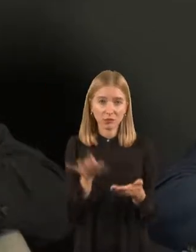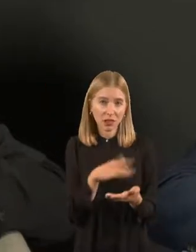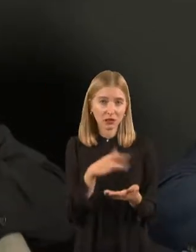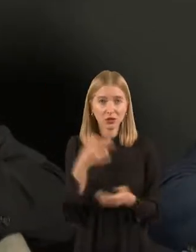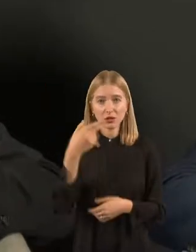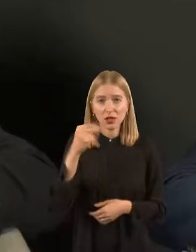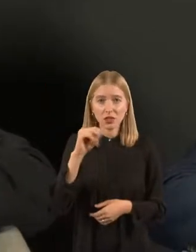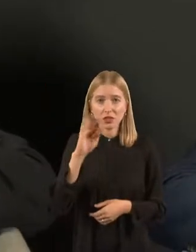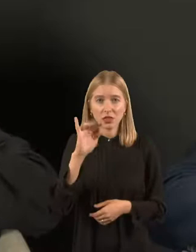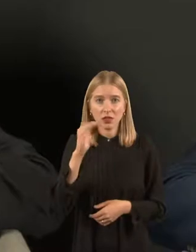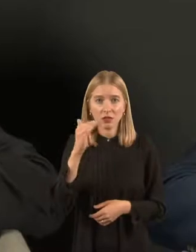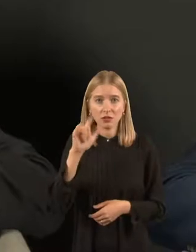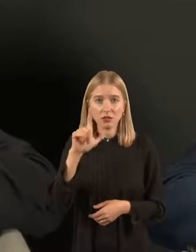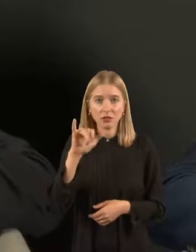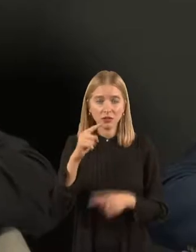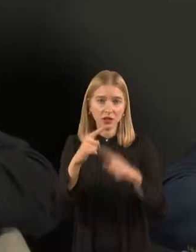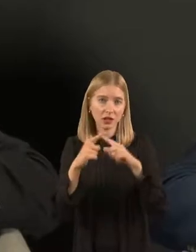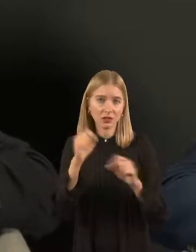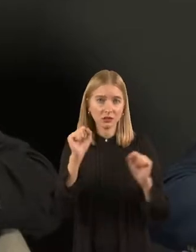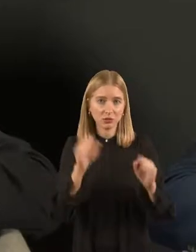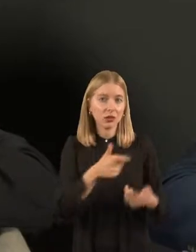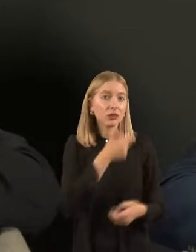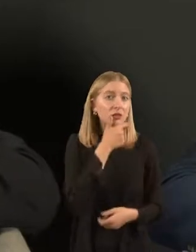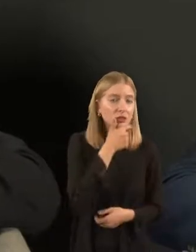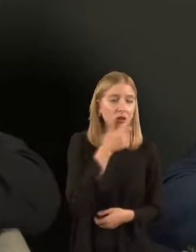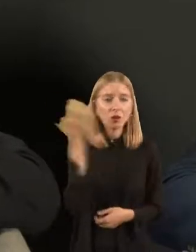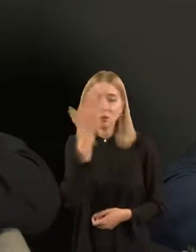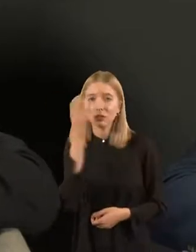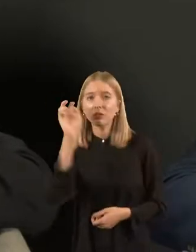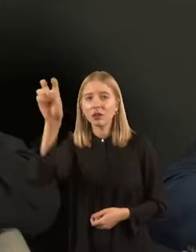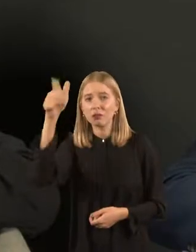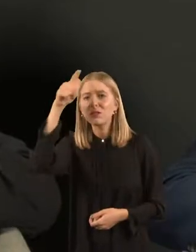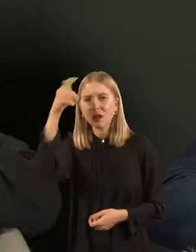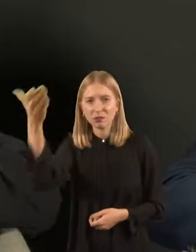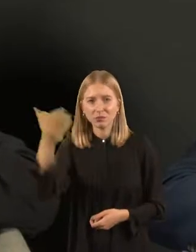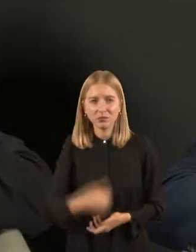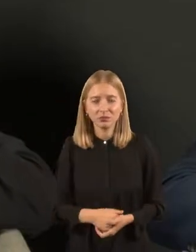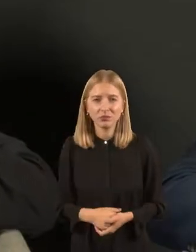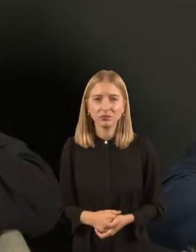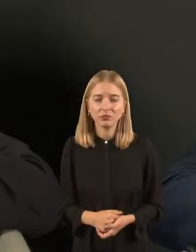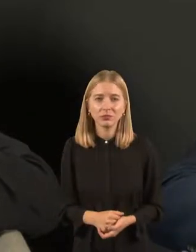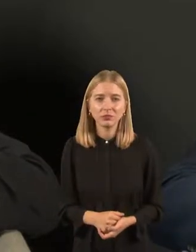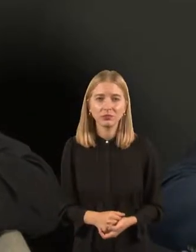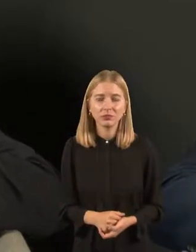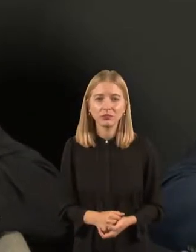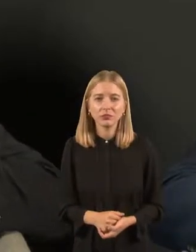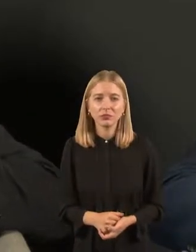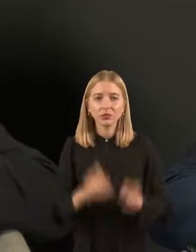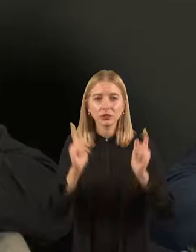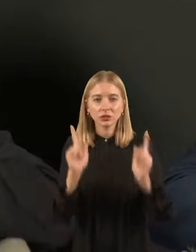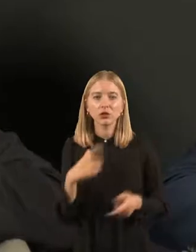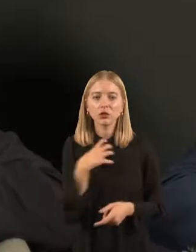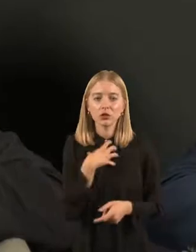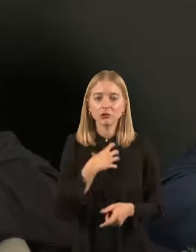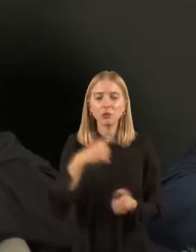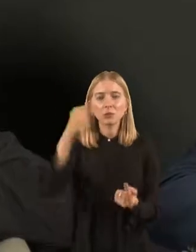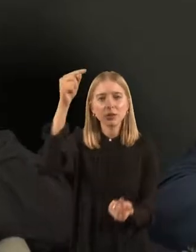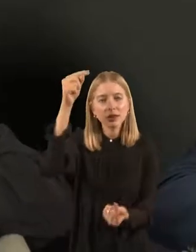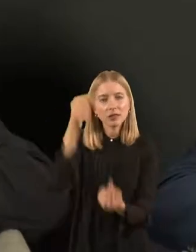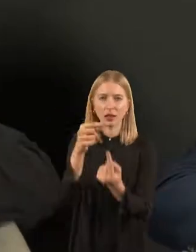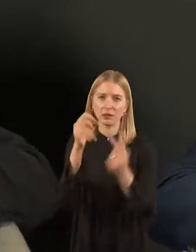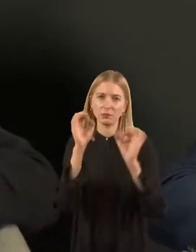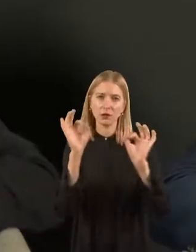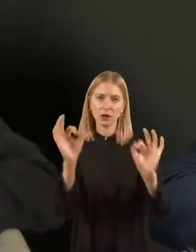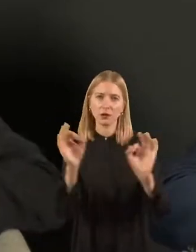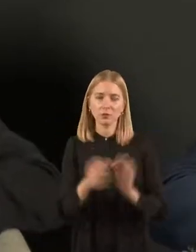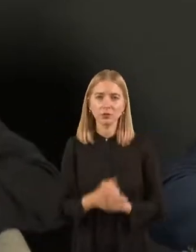So accessibility must be the future indicator for the transportation sector, instead of